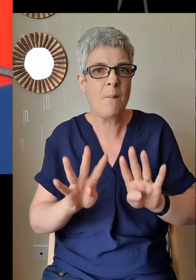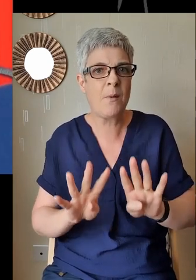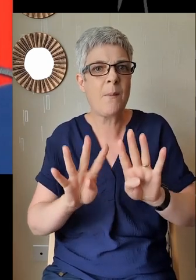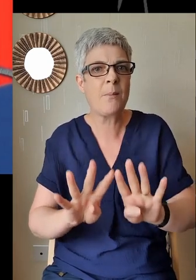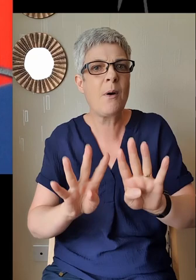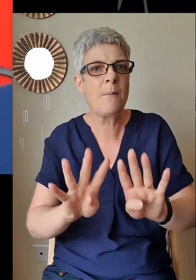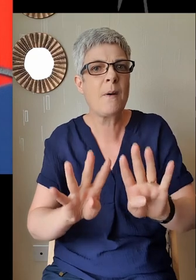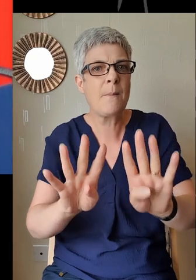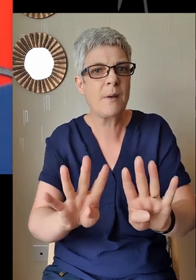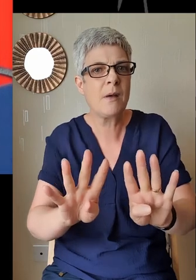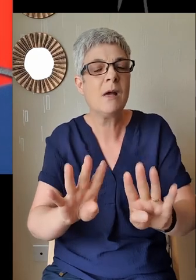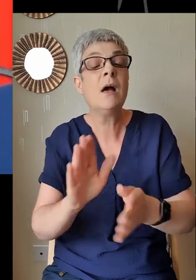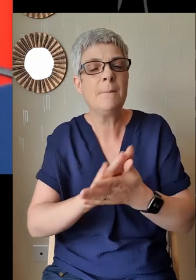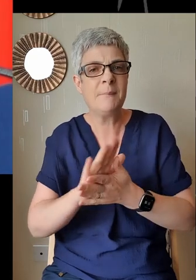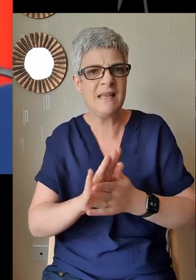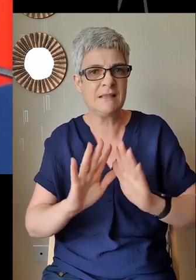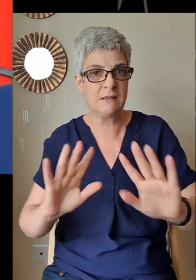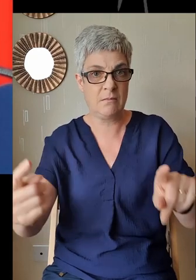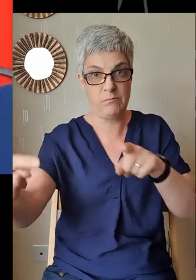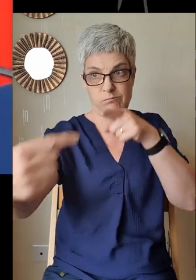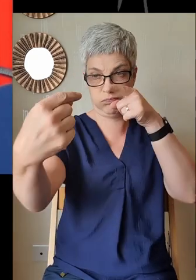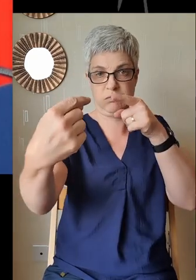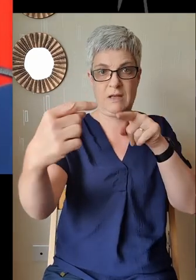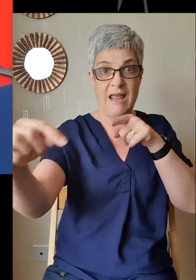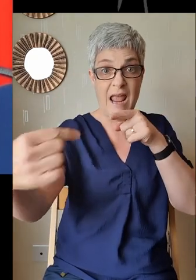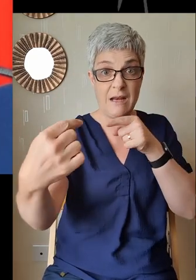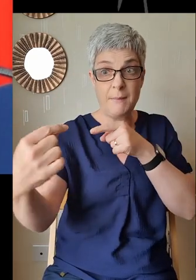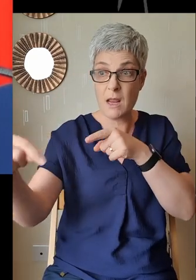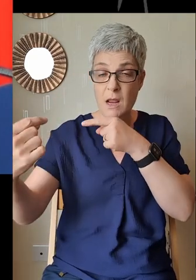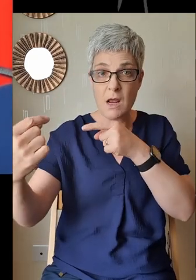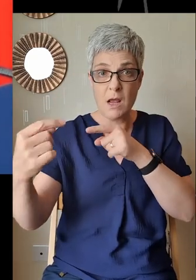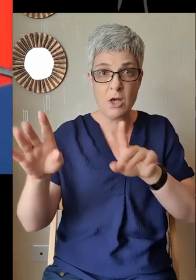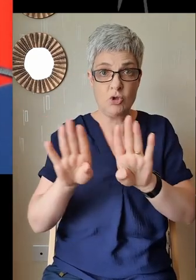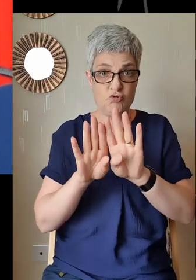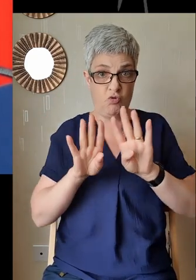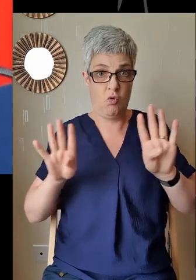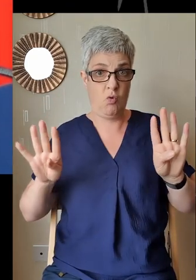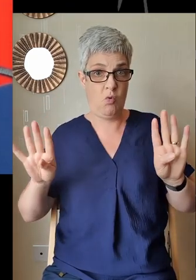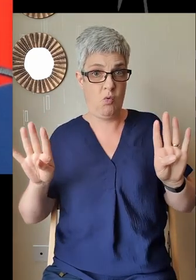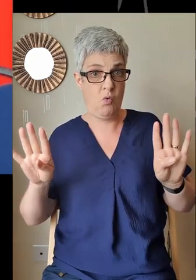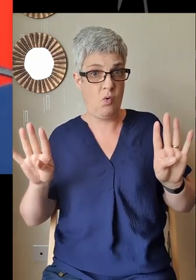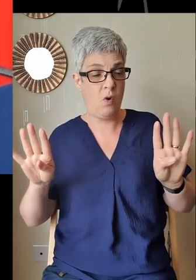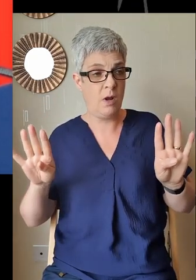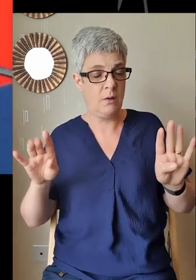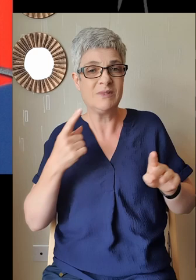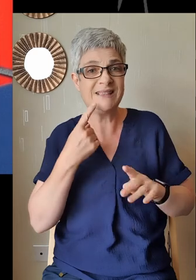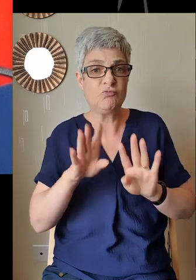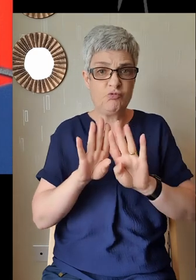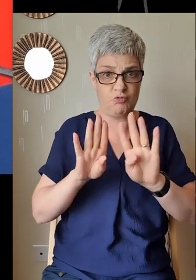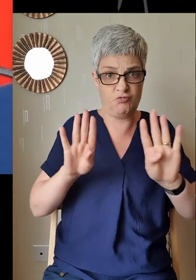that they might face the enemy with united strength. Shoulder to shoulder is how we would express that.